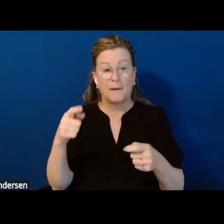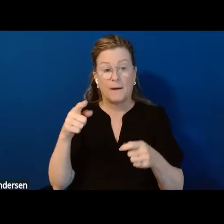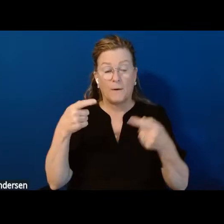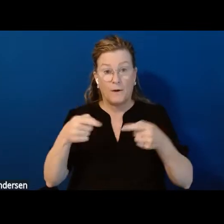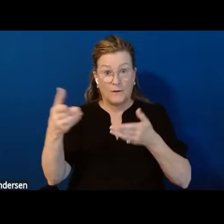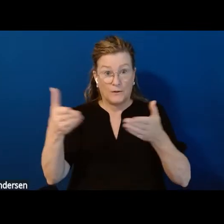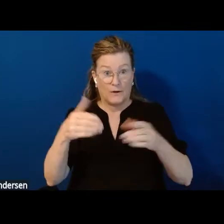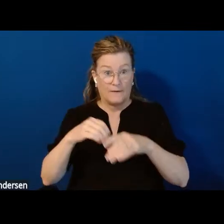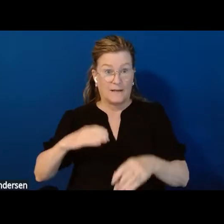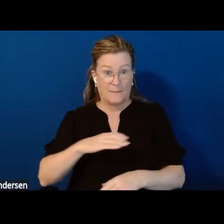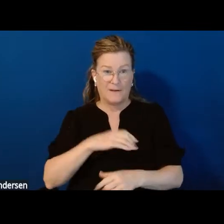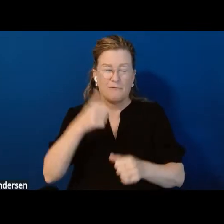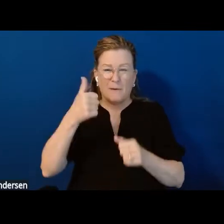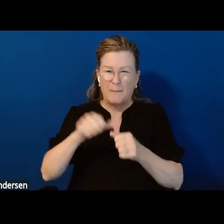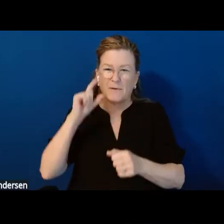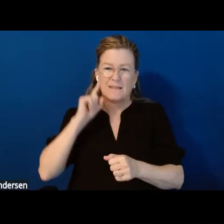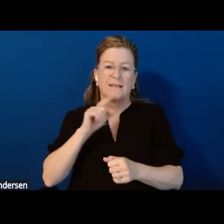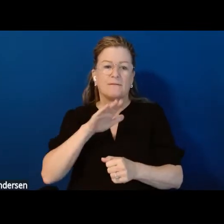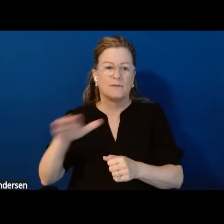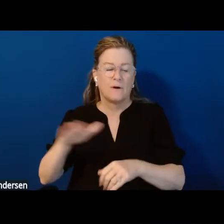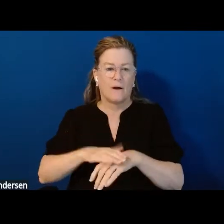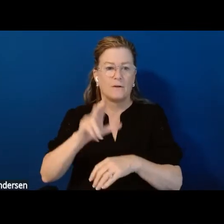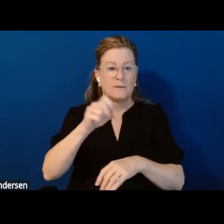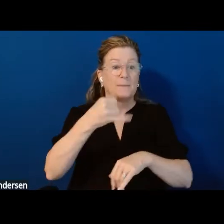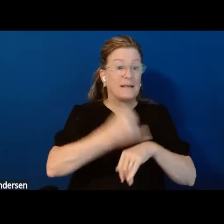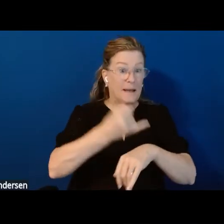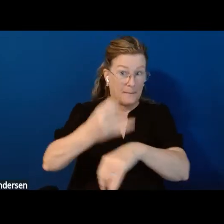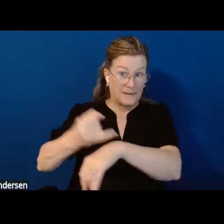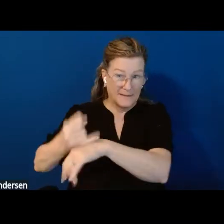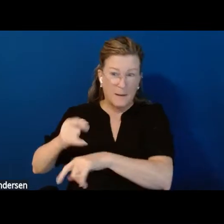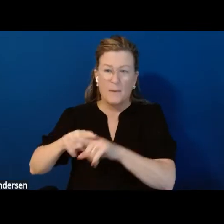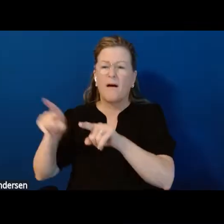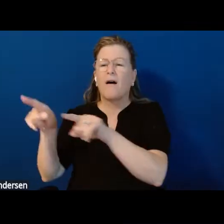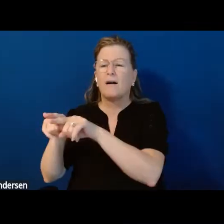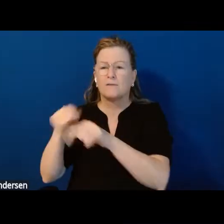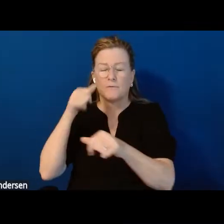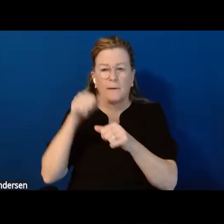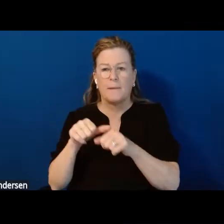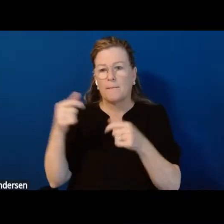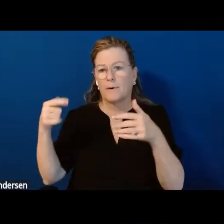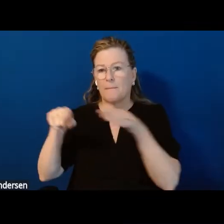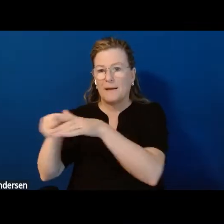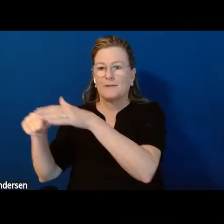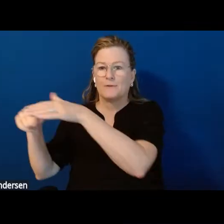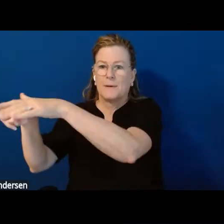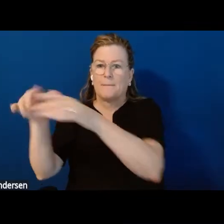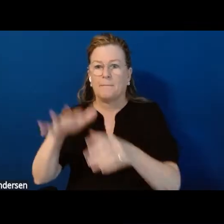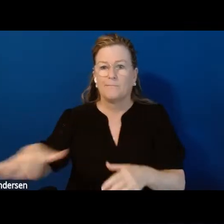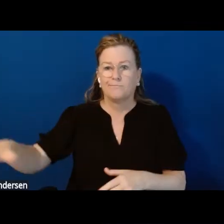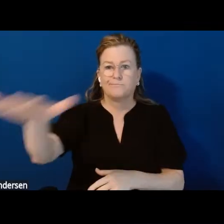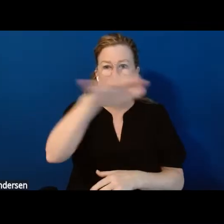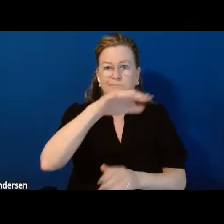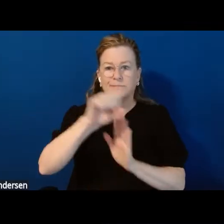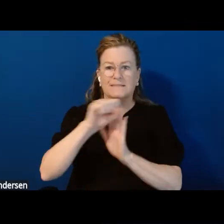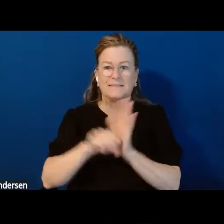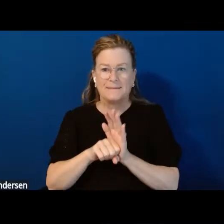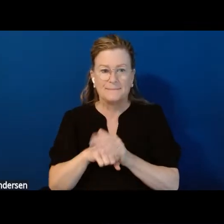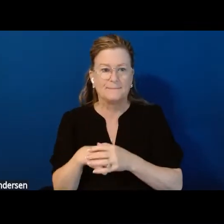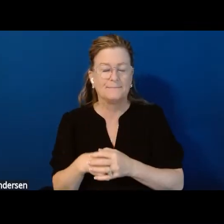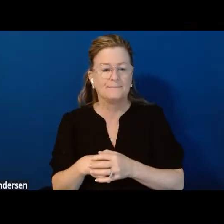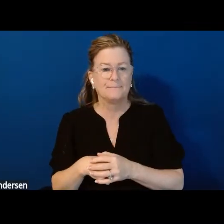committee, remember those deaf children on USDB campuses, and also remember those ones going to schools in the regions that you represent across the